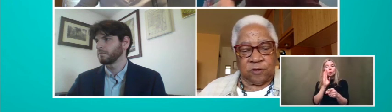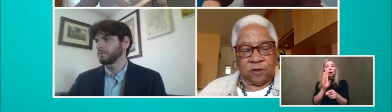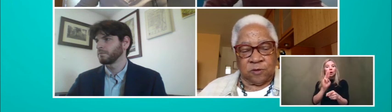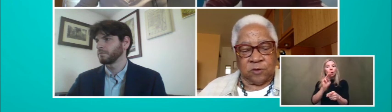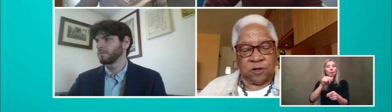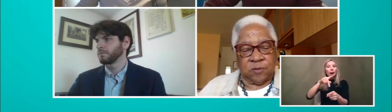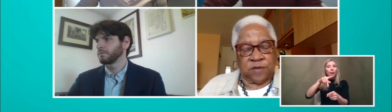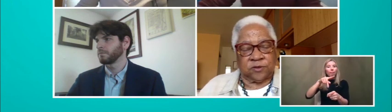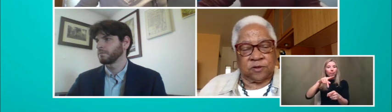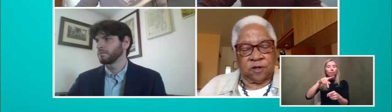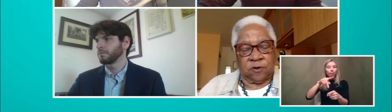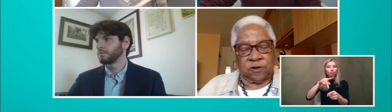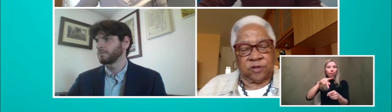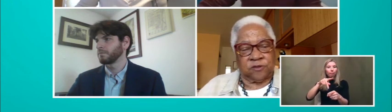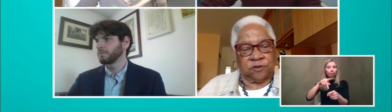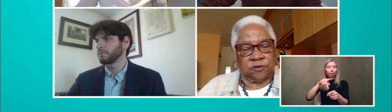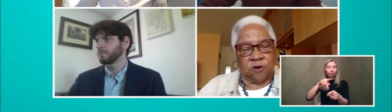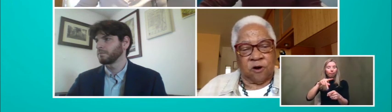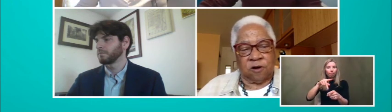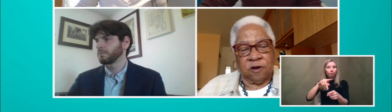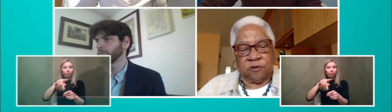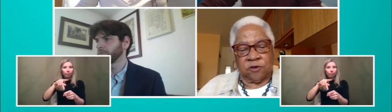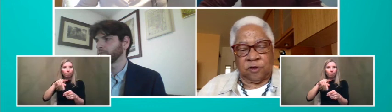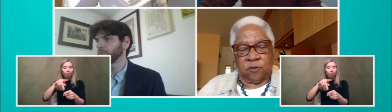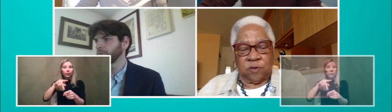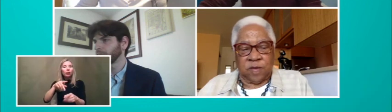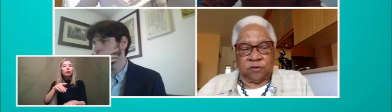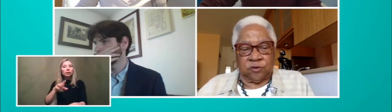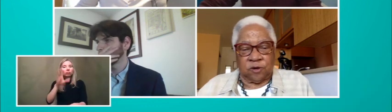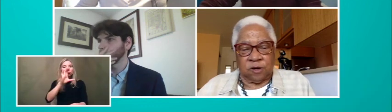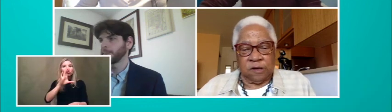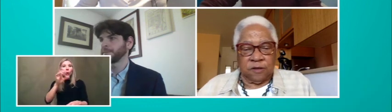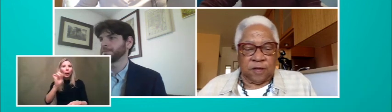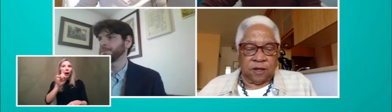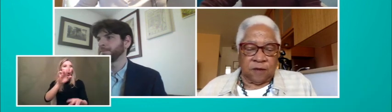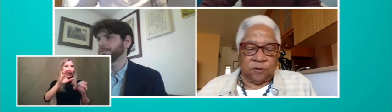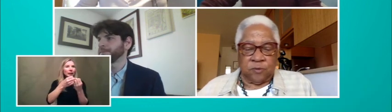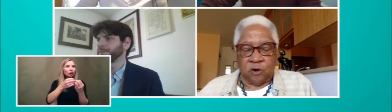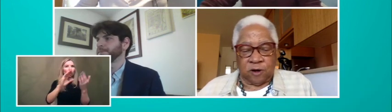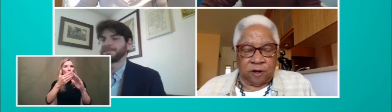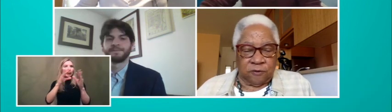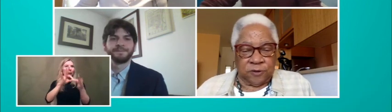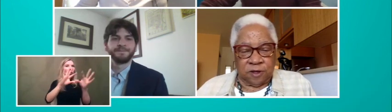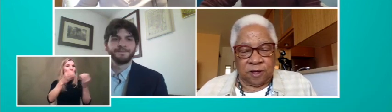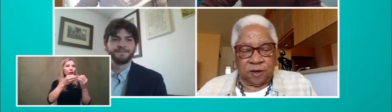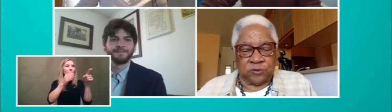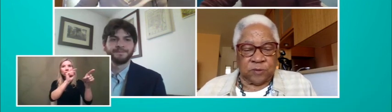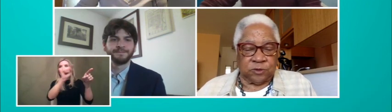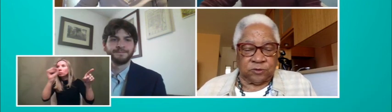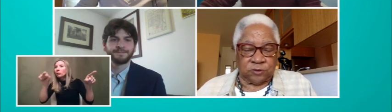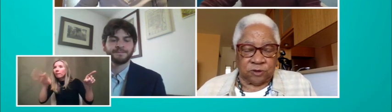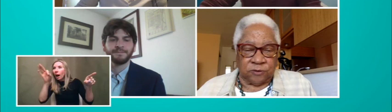where the community-based organizations are so they we make sure that every part of the